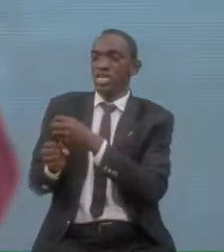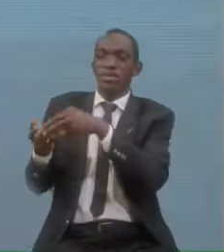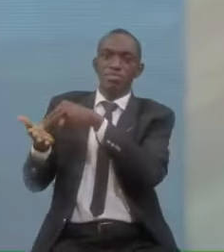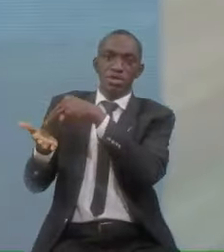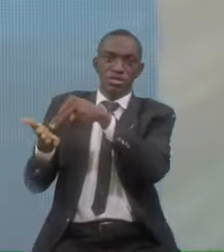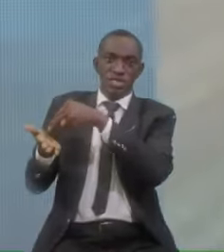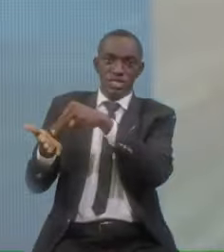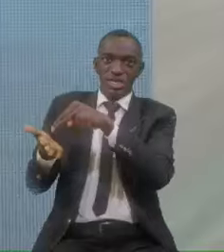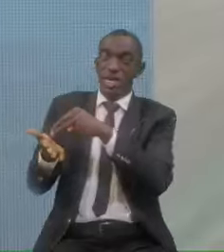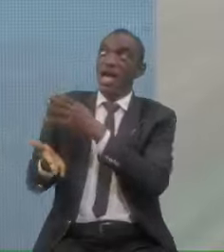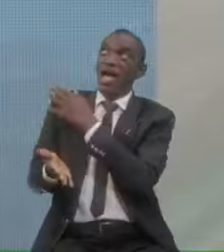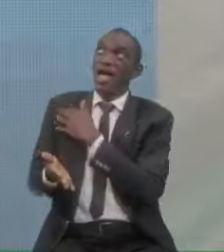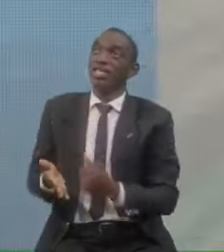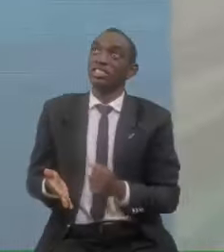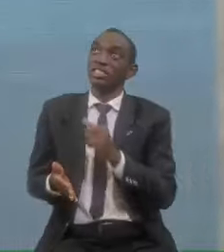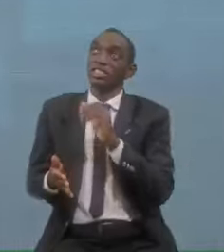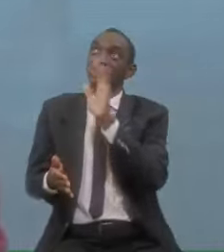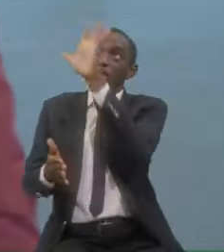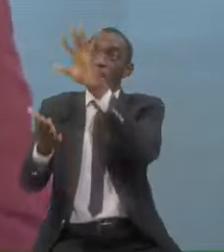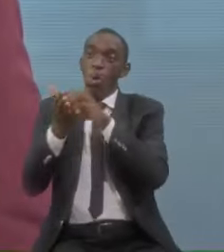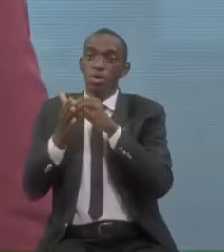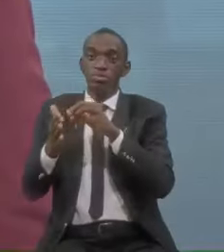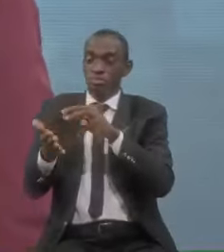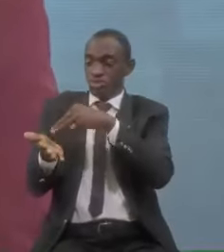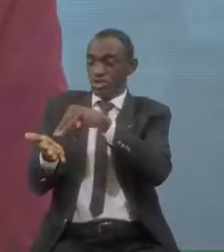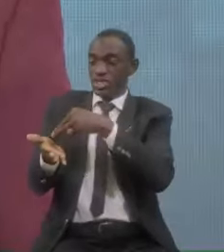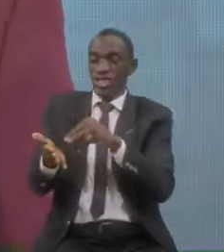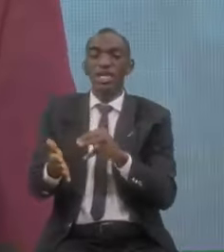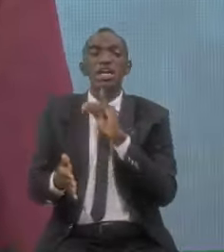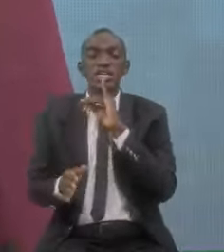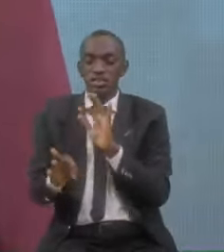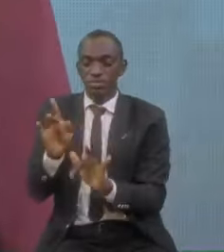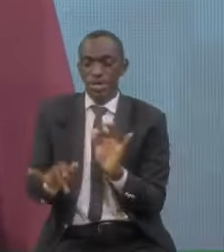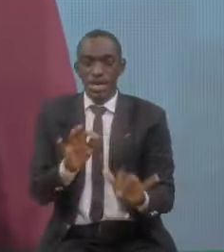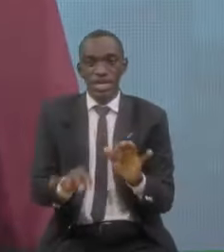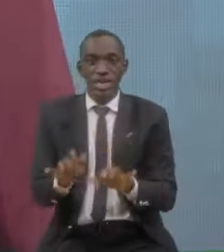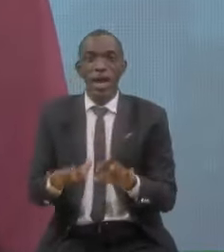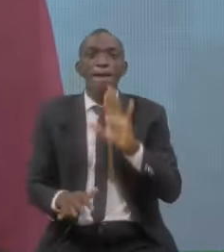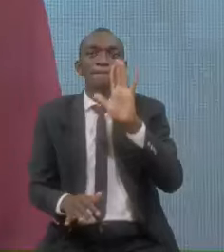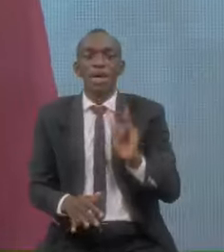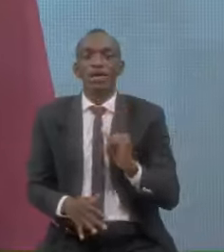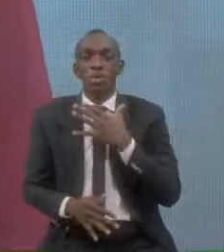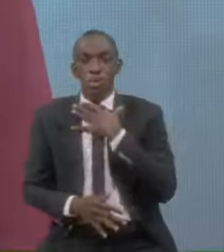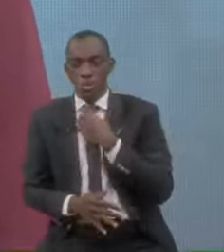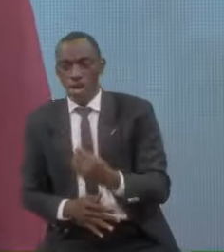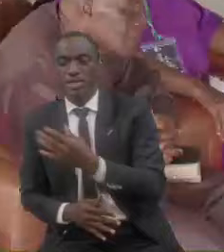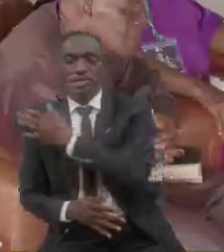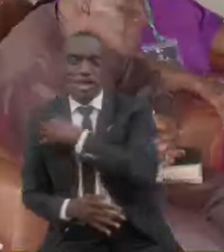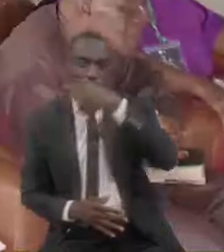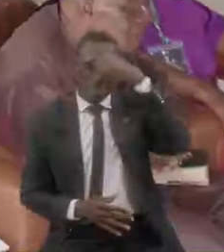can only be played by the white keys and the black keys.